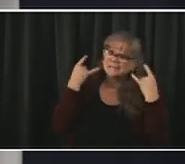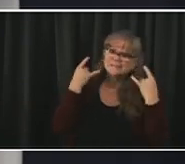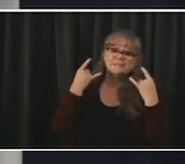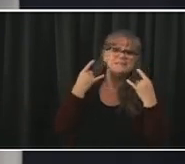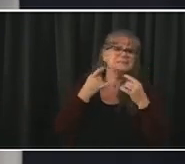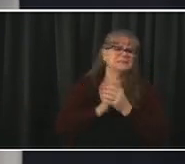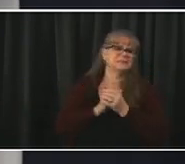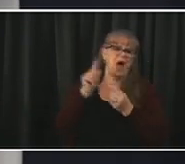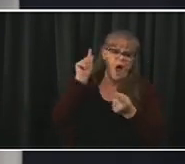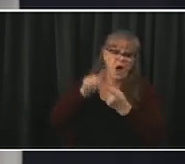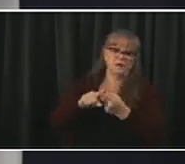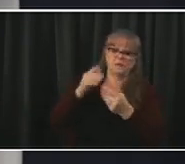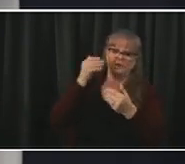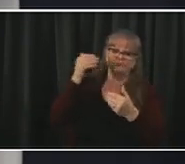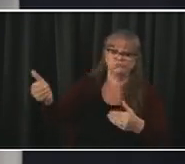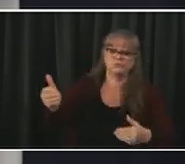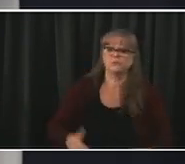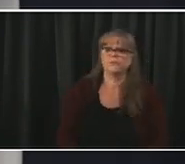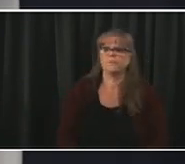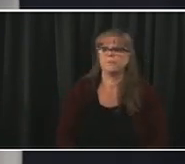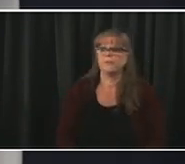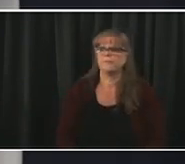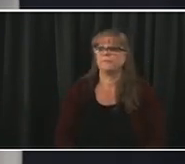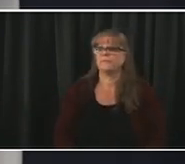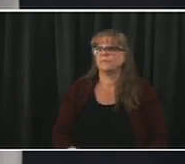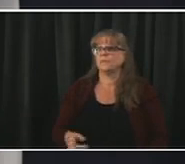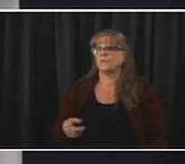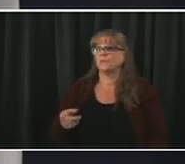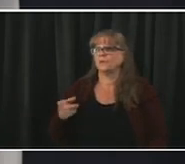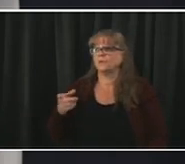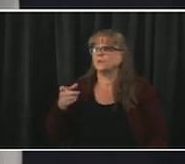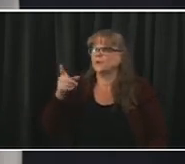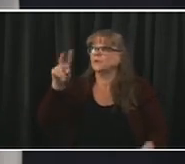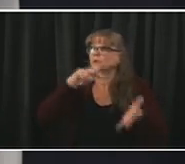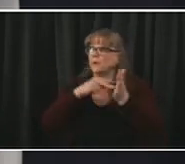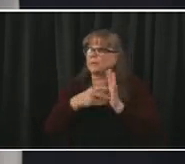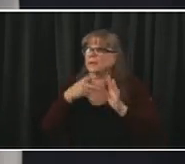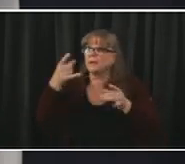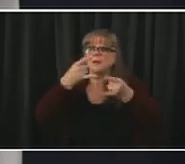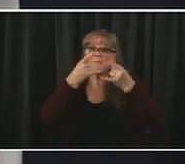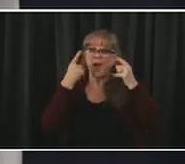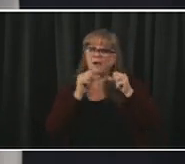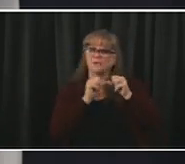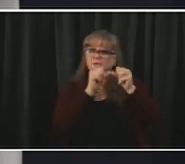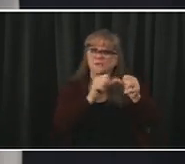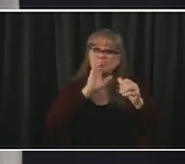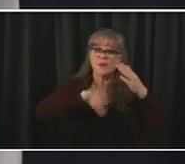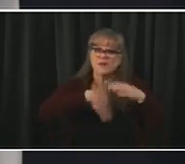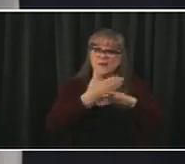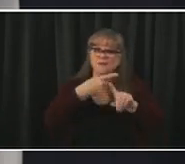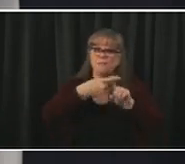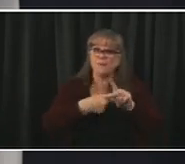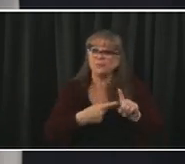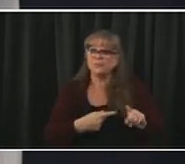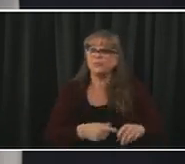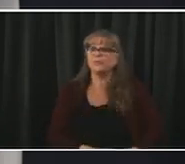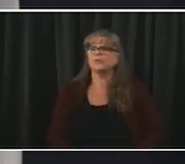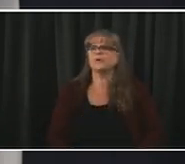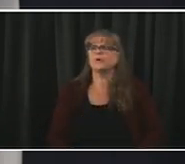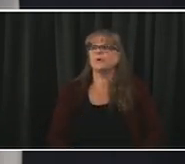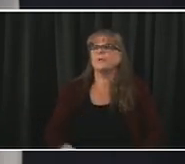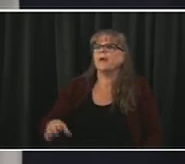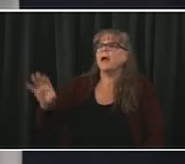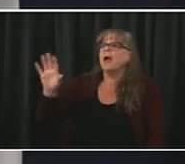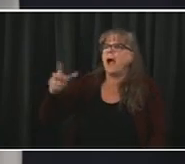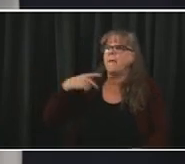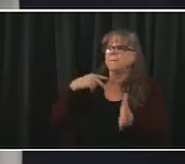So I'm sorry, does that mean you're going to keep it for another 30 days at least? Well, what it means is that